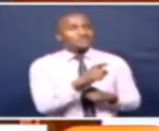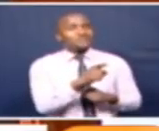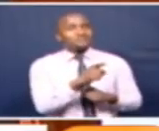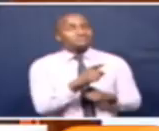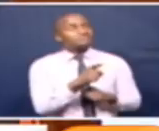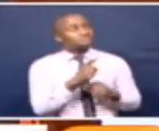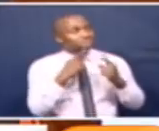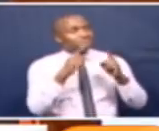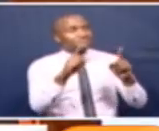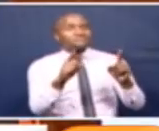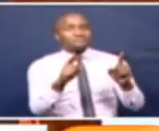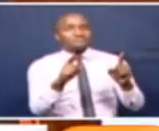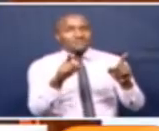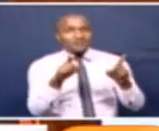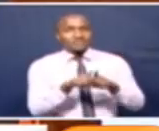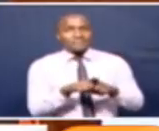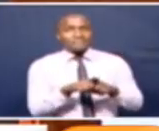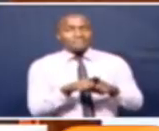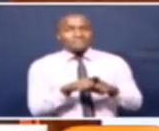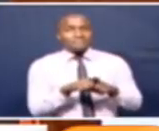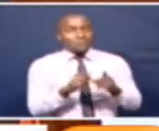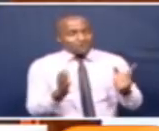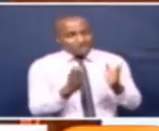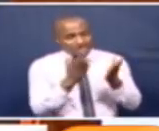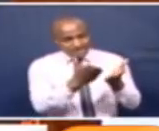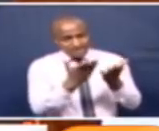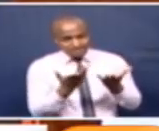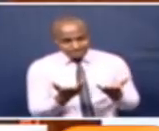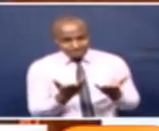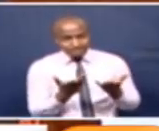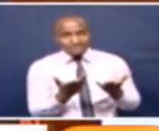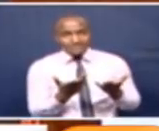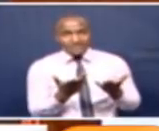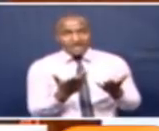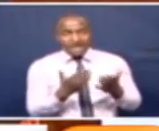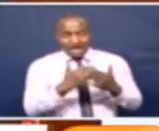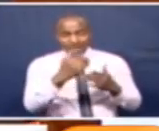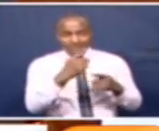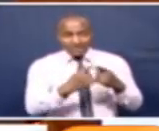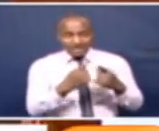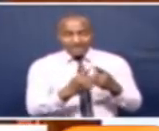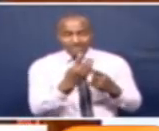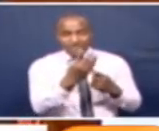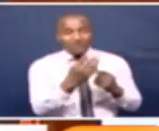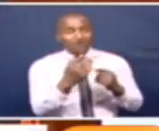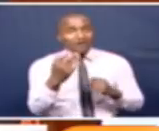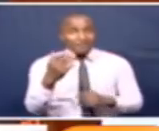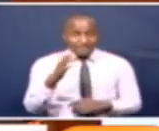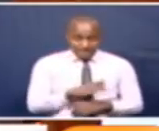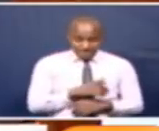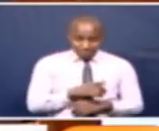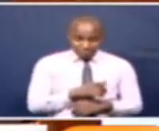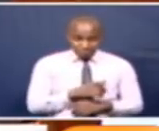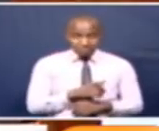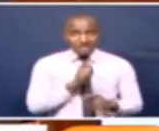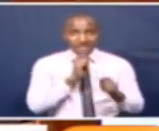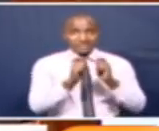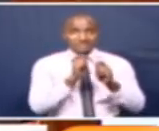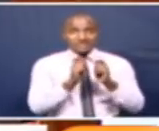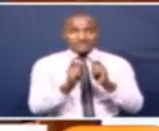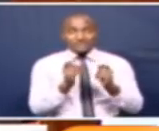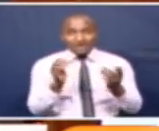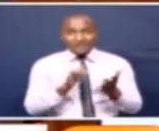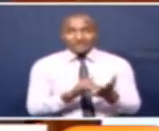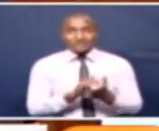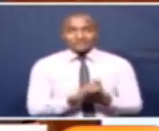well. We'll keep encouraging her, and so that at the end of 4 years, she comes back here again for an interview. Yes, and